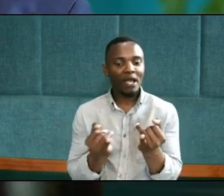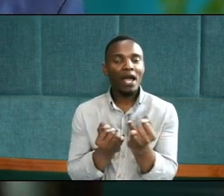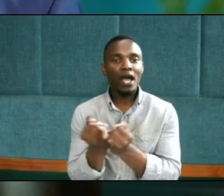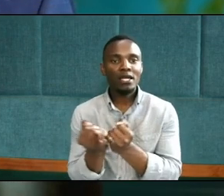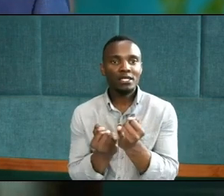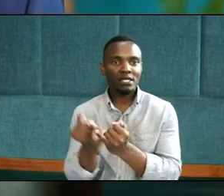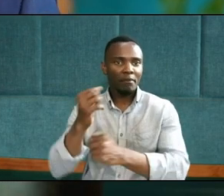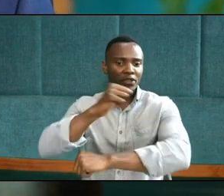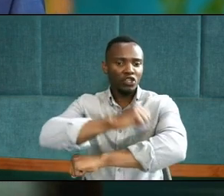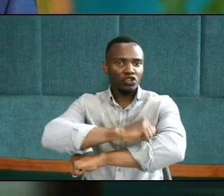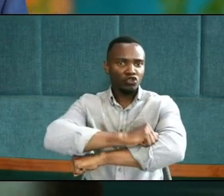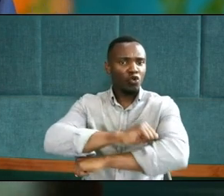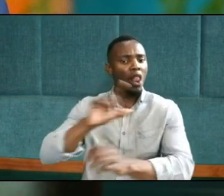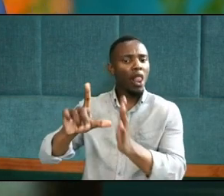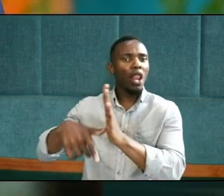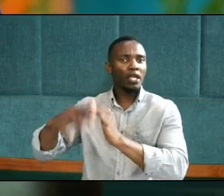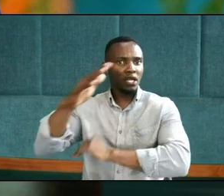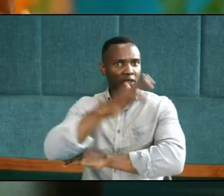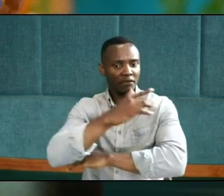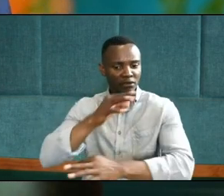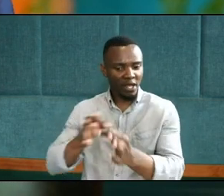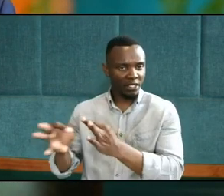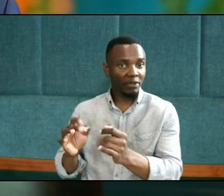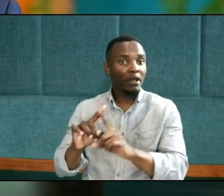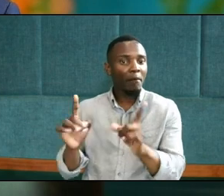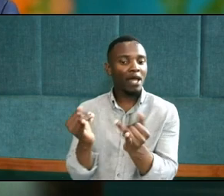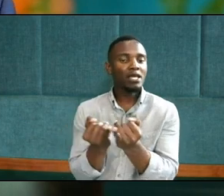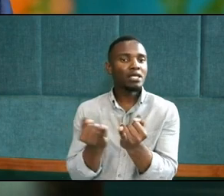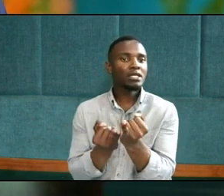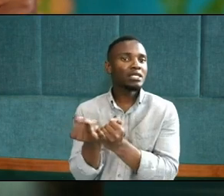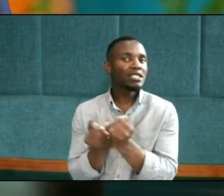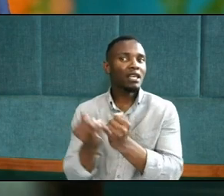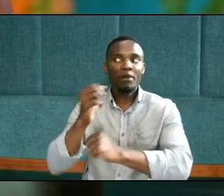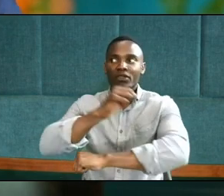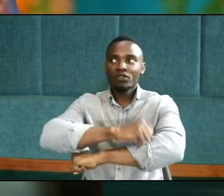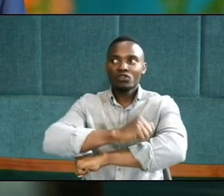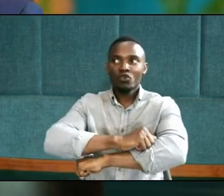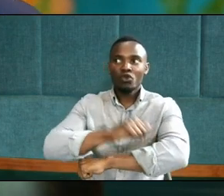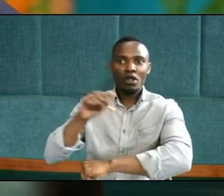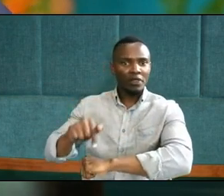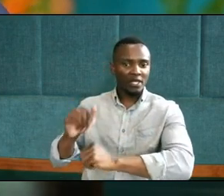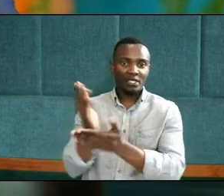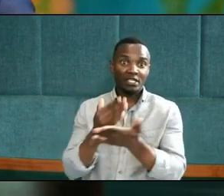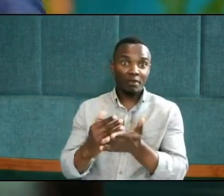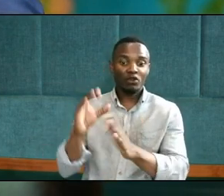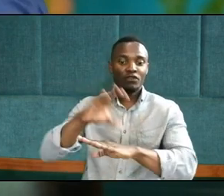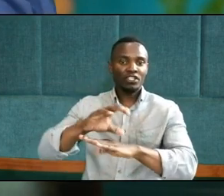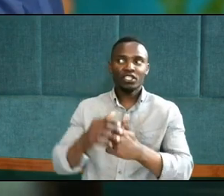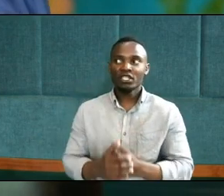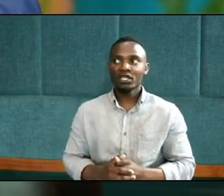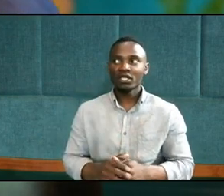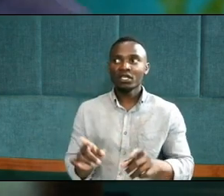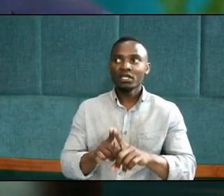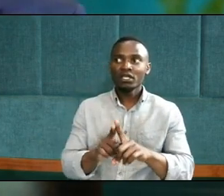we'll be talking about this one later in the afternoon, but Sabbath School, as you know, is the heart of the church. And I can see here you have said